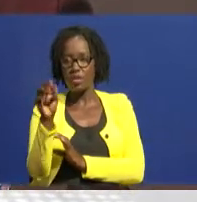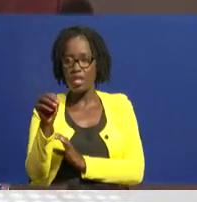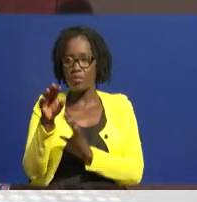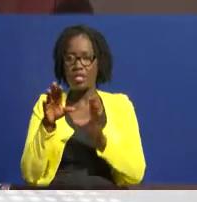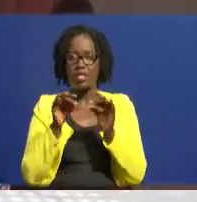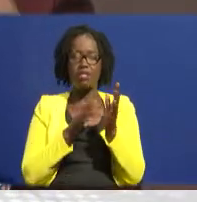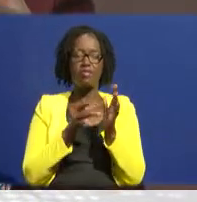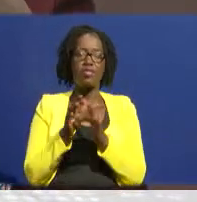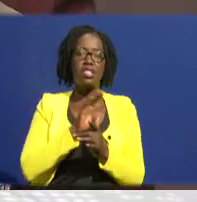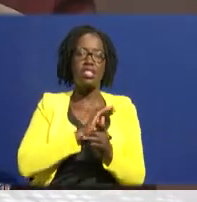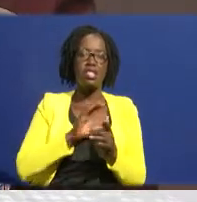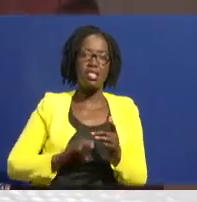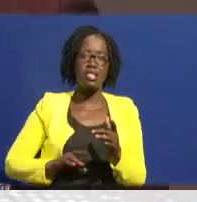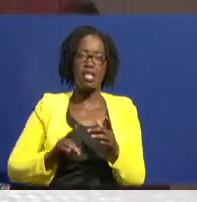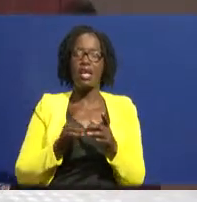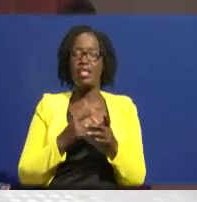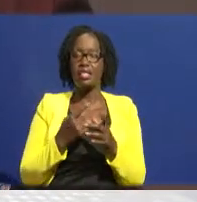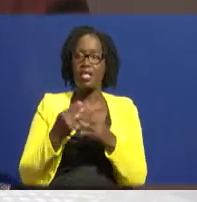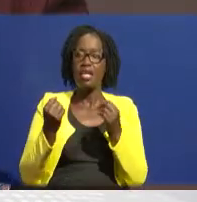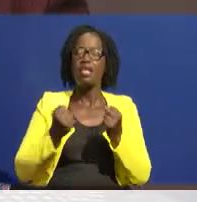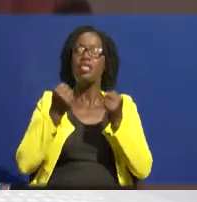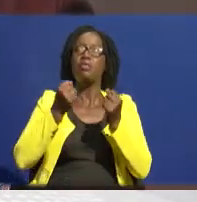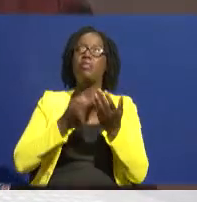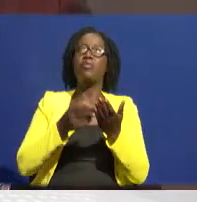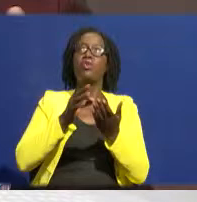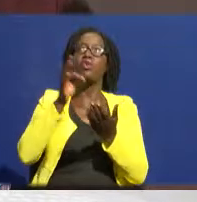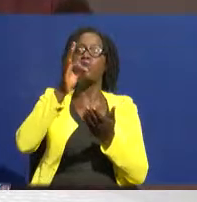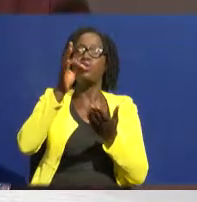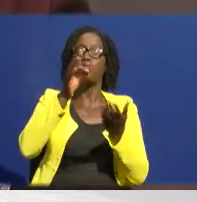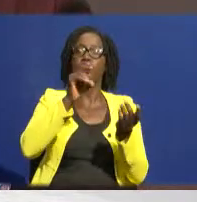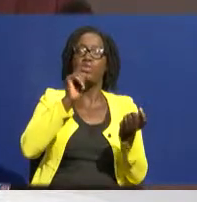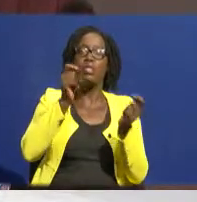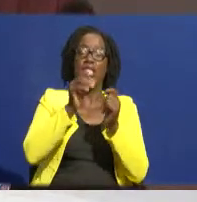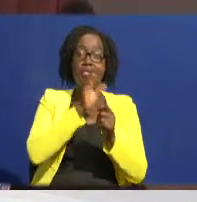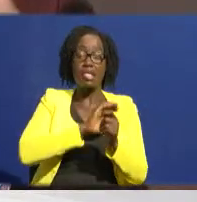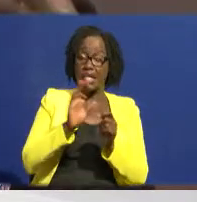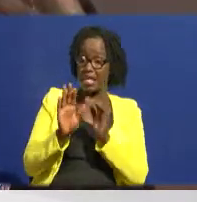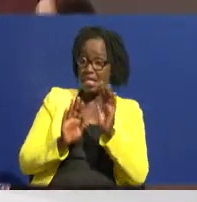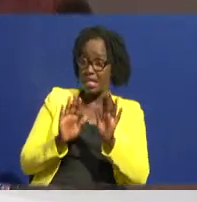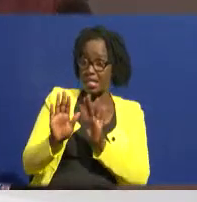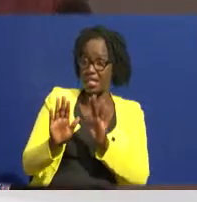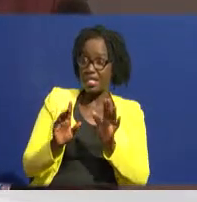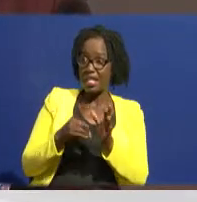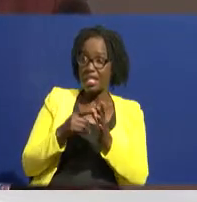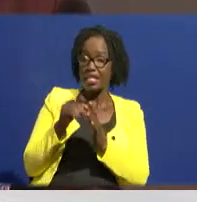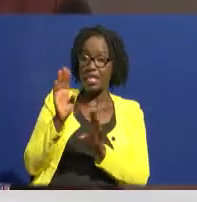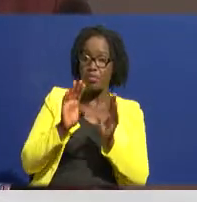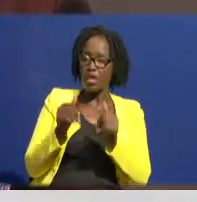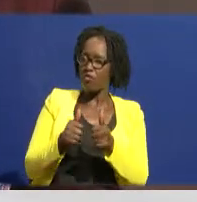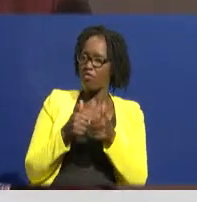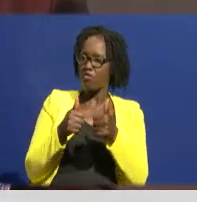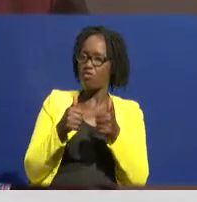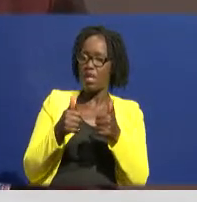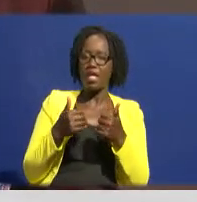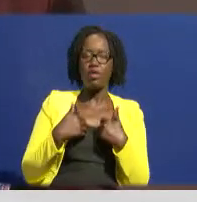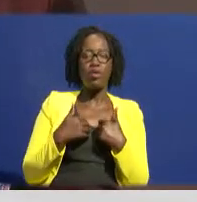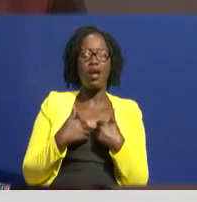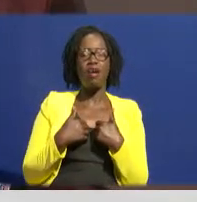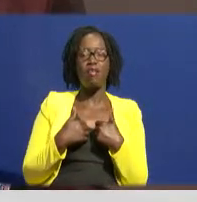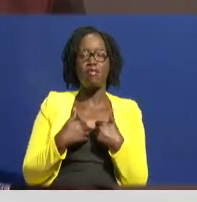Jesus Christ, mm-hmm. and then the power of the Holy Spirit will change their character. Okay. And then they will be morally upright, and we shall